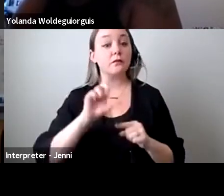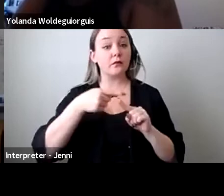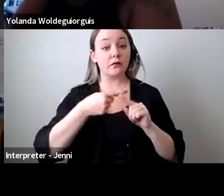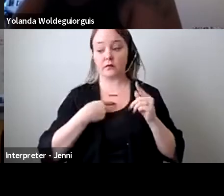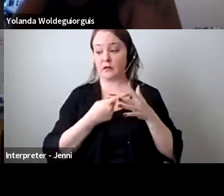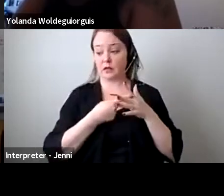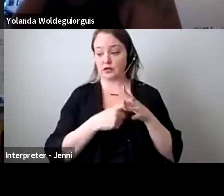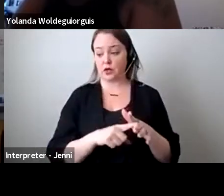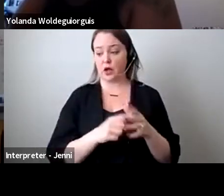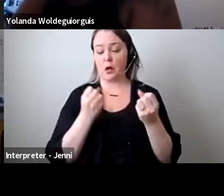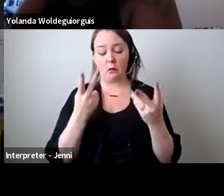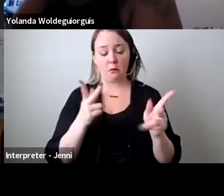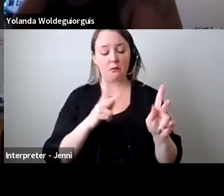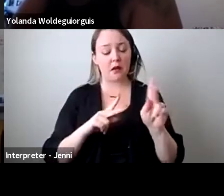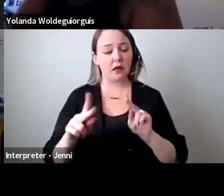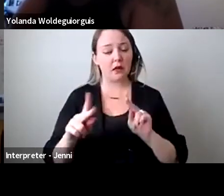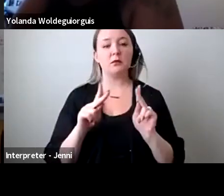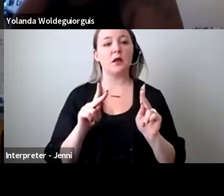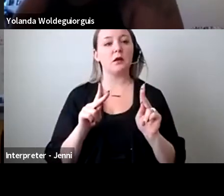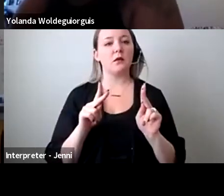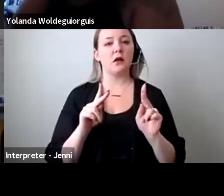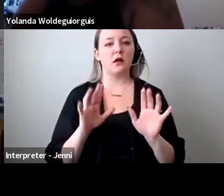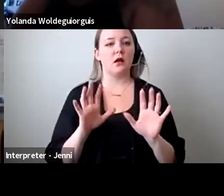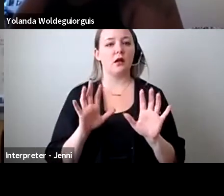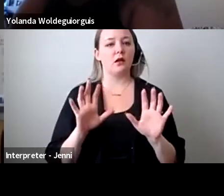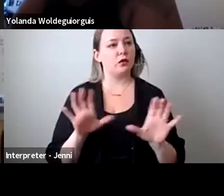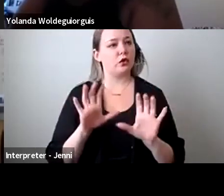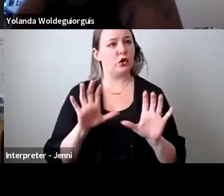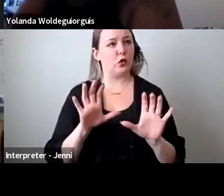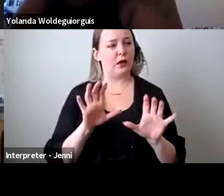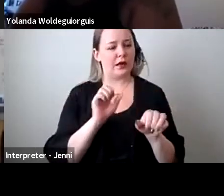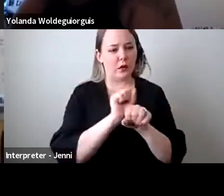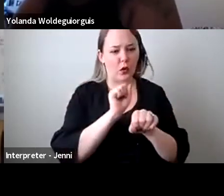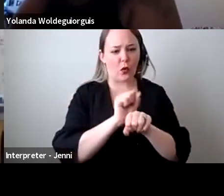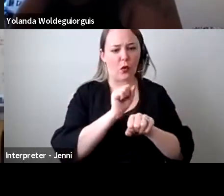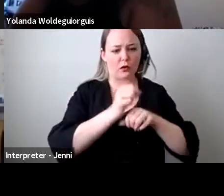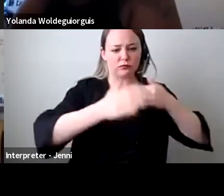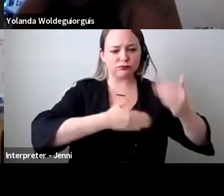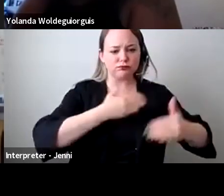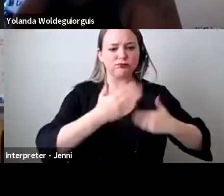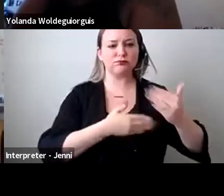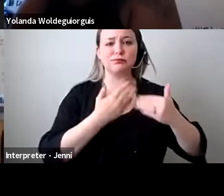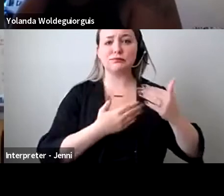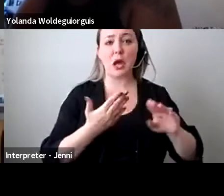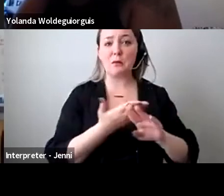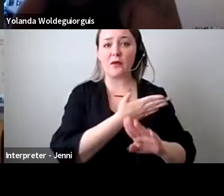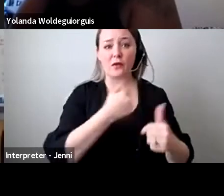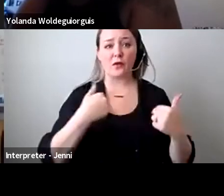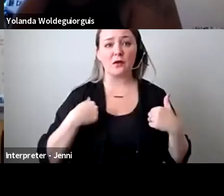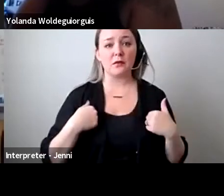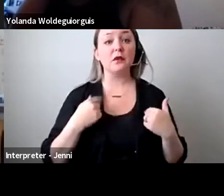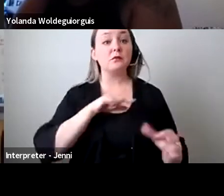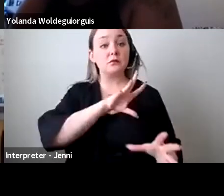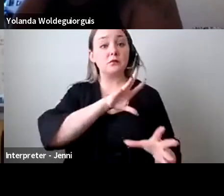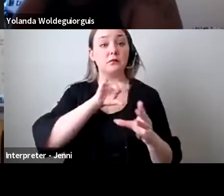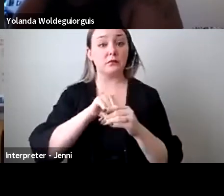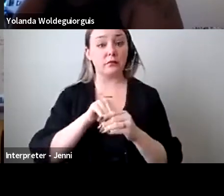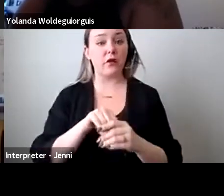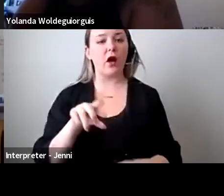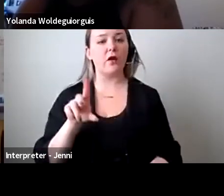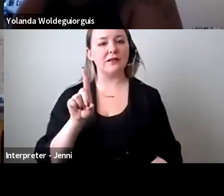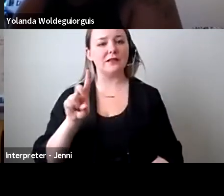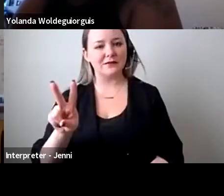many people who were doing this work before. I got into it because of the domestic violence and the